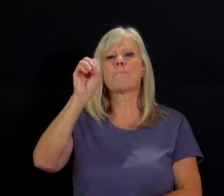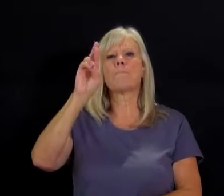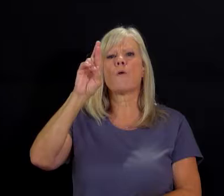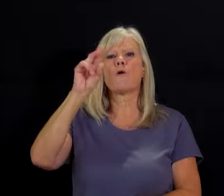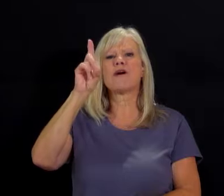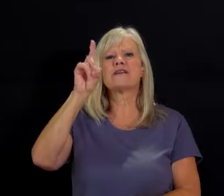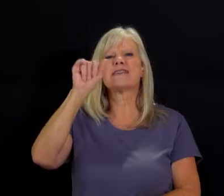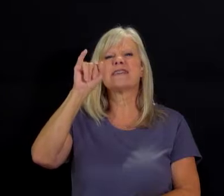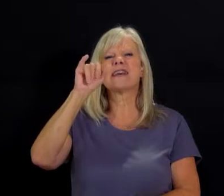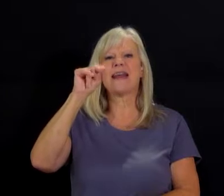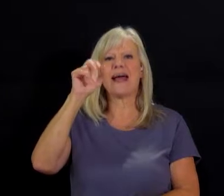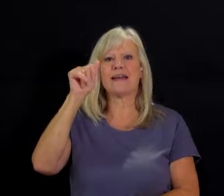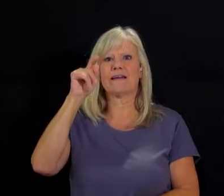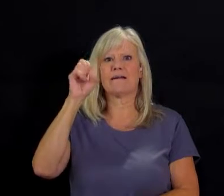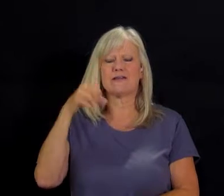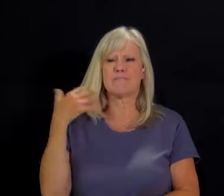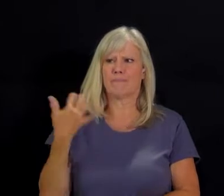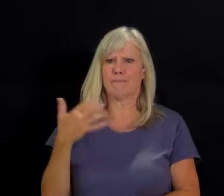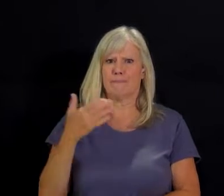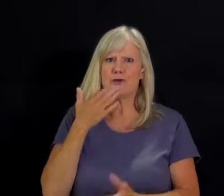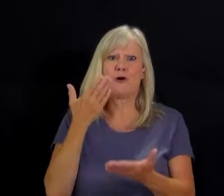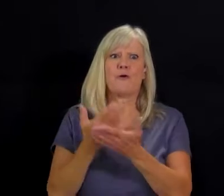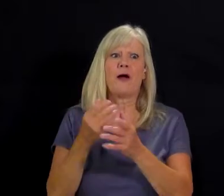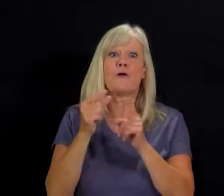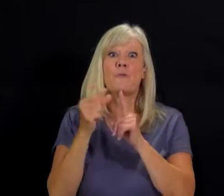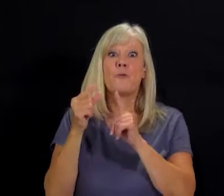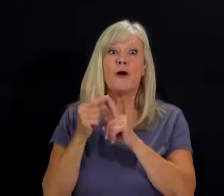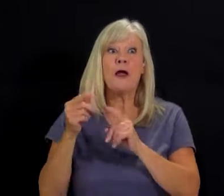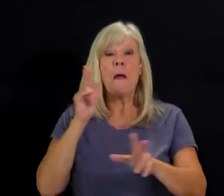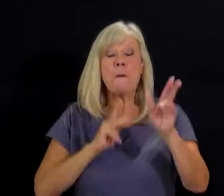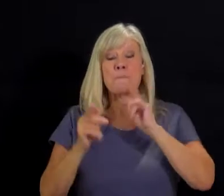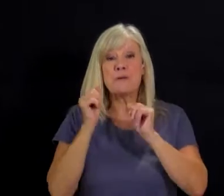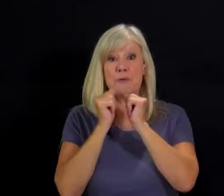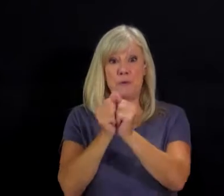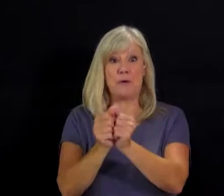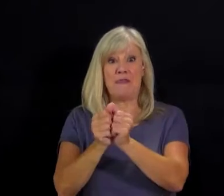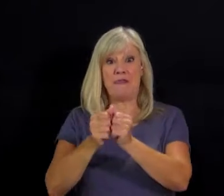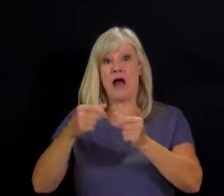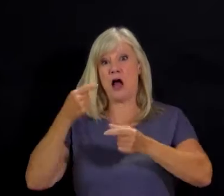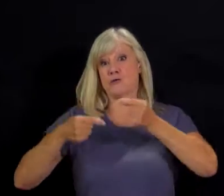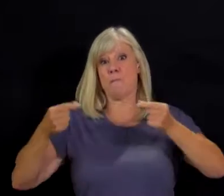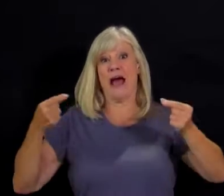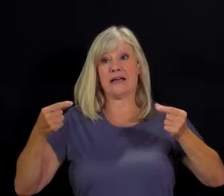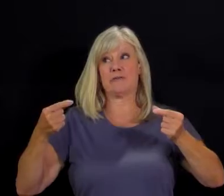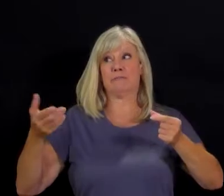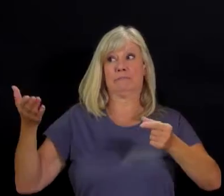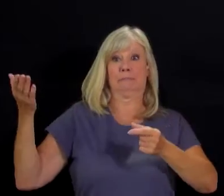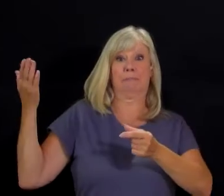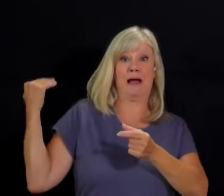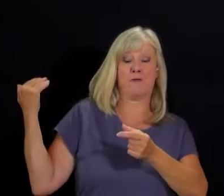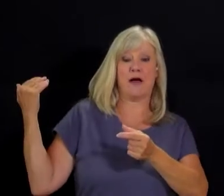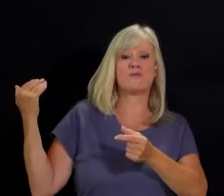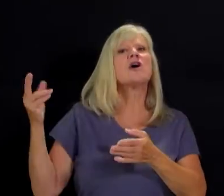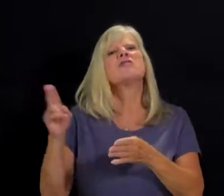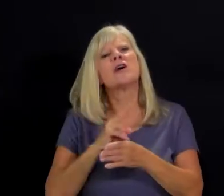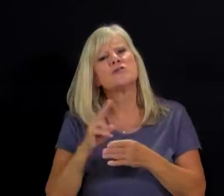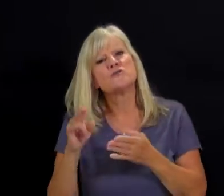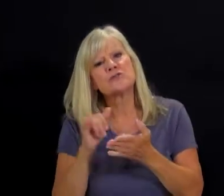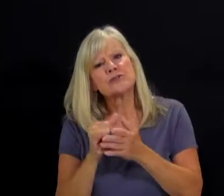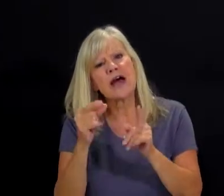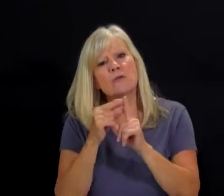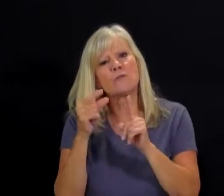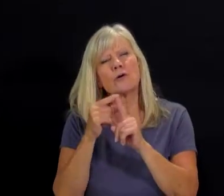form, is fascinating. For those of you with a linguistic or grammatical background, it is used to describe